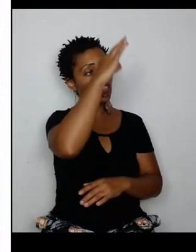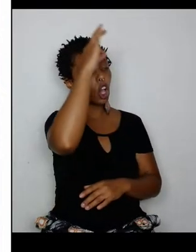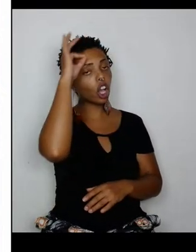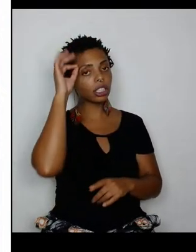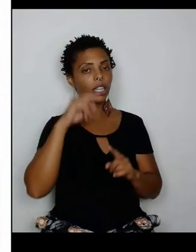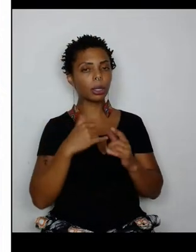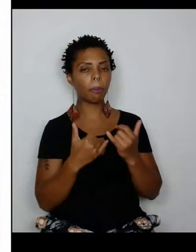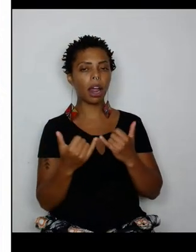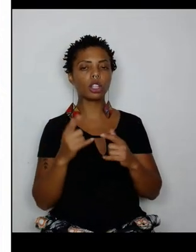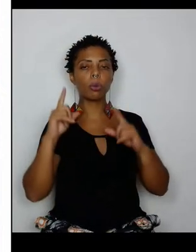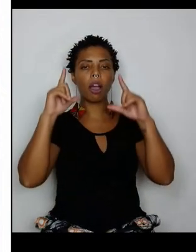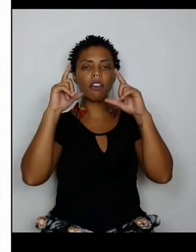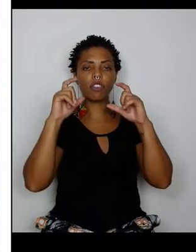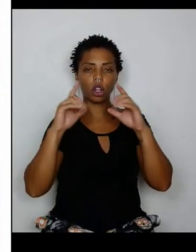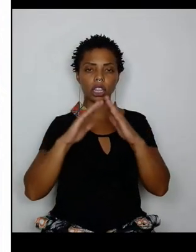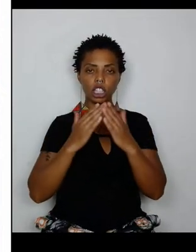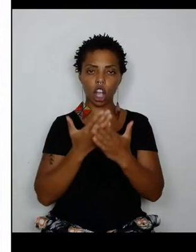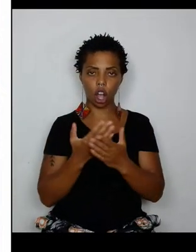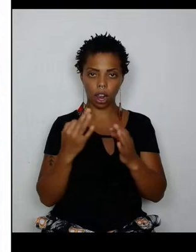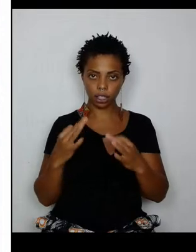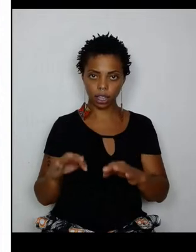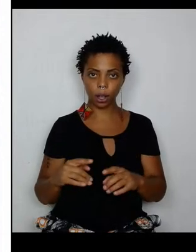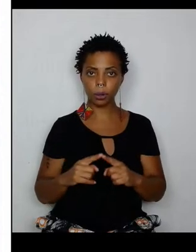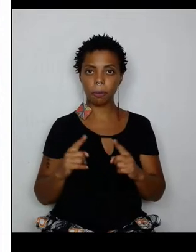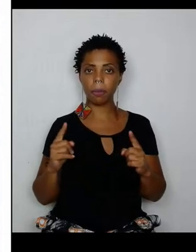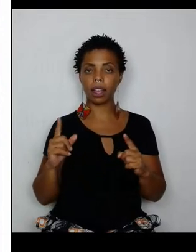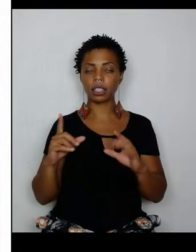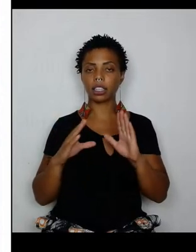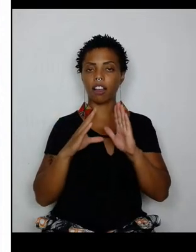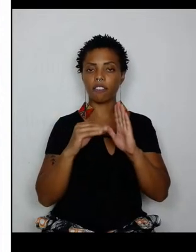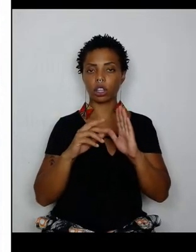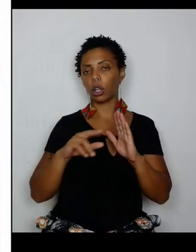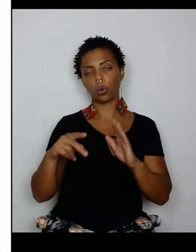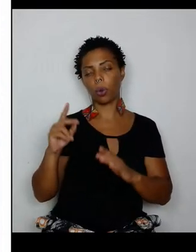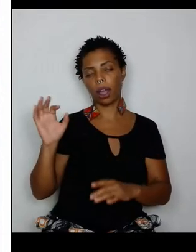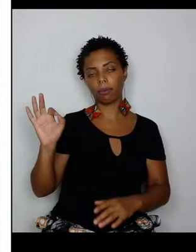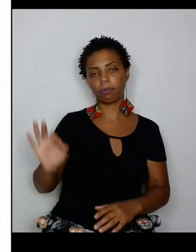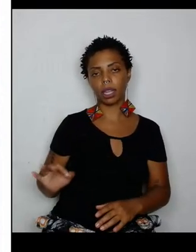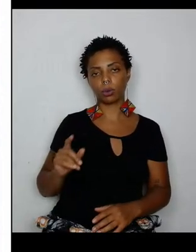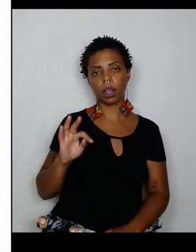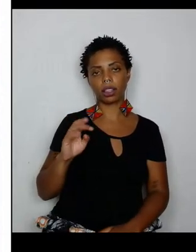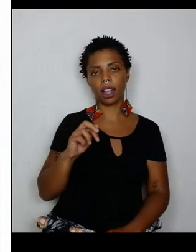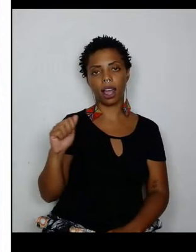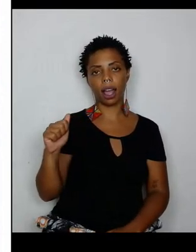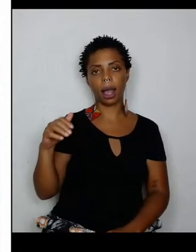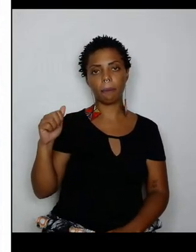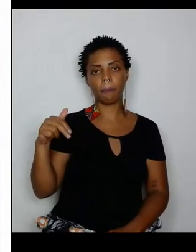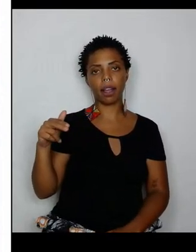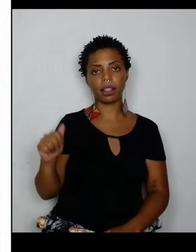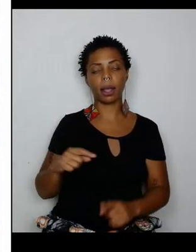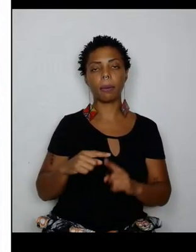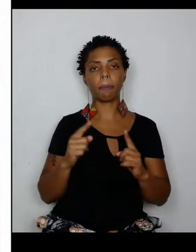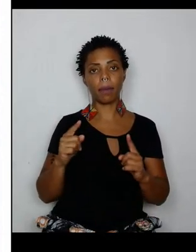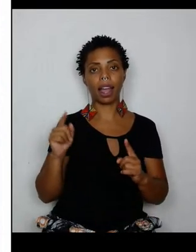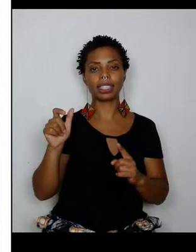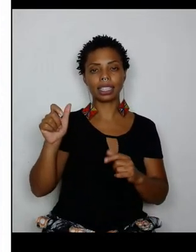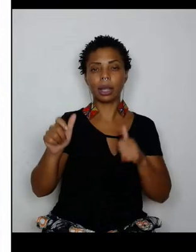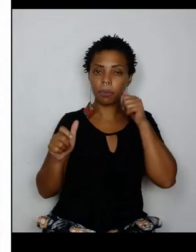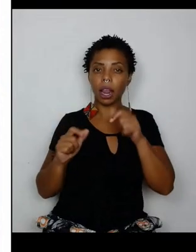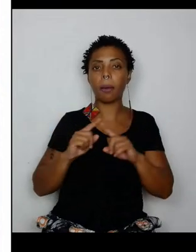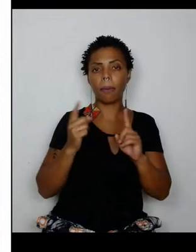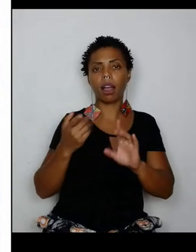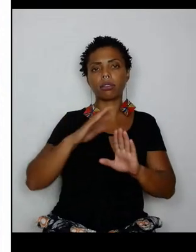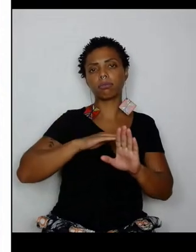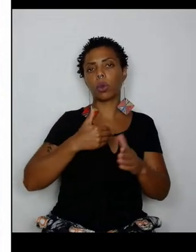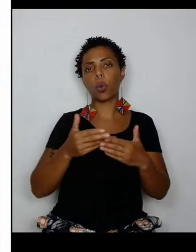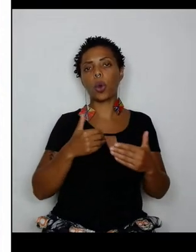photograph is likely not of teja amana both the photograph and the young woman it represents whomever she is have nevertheless